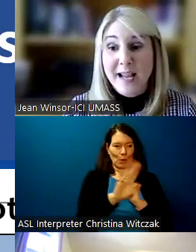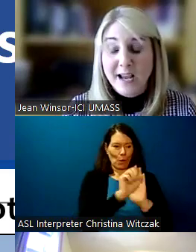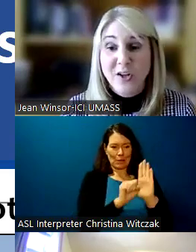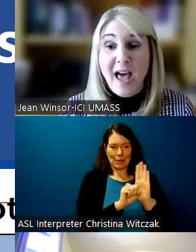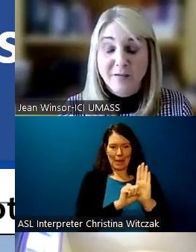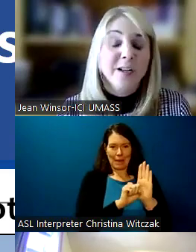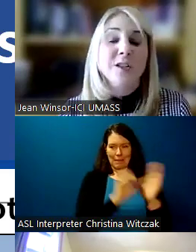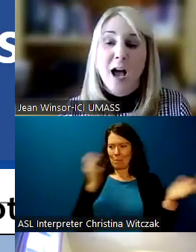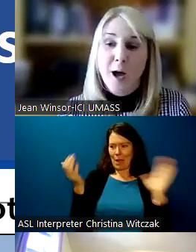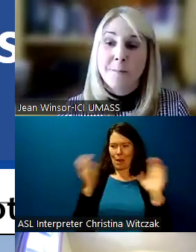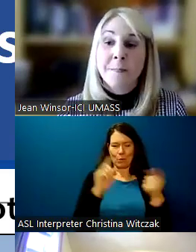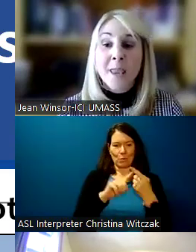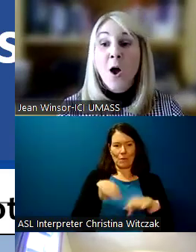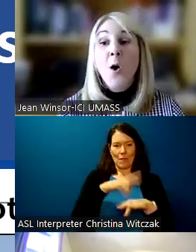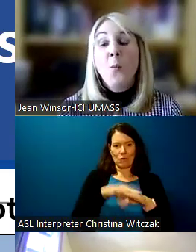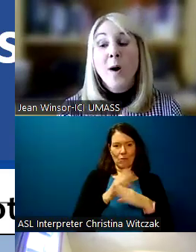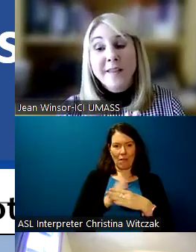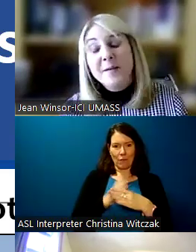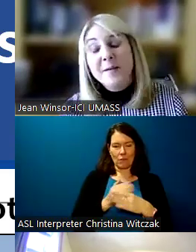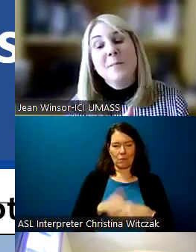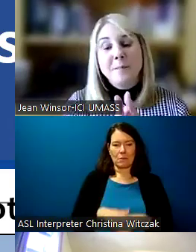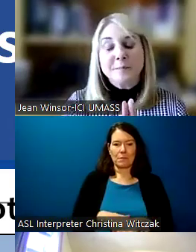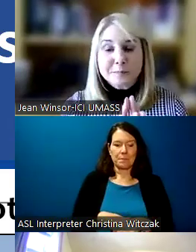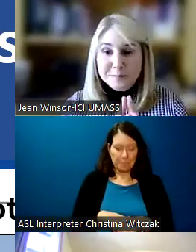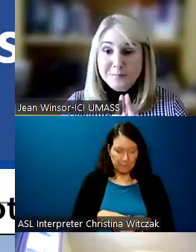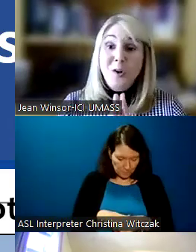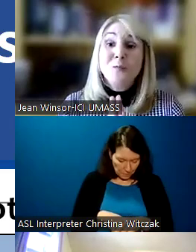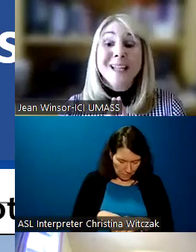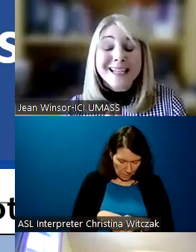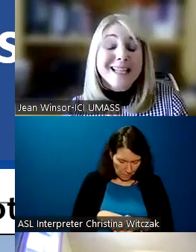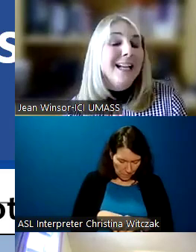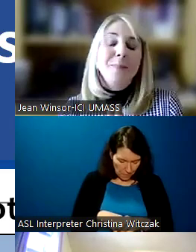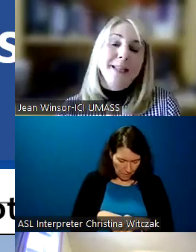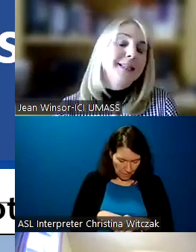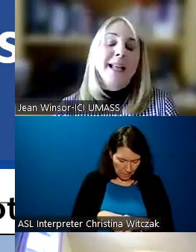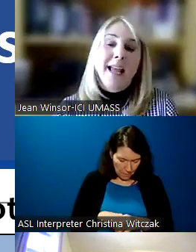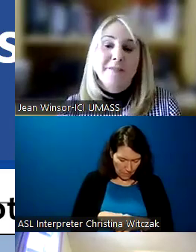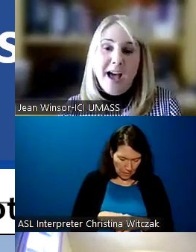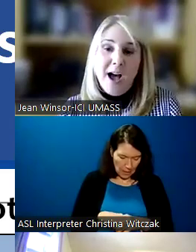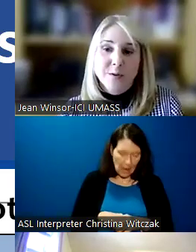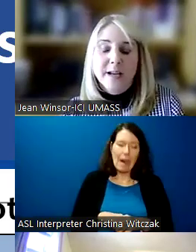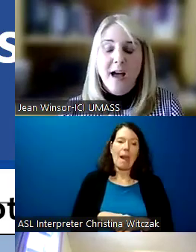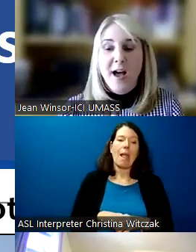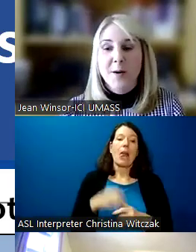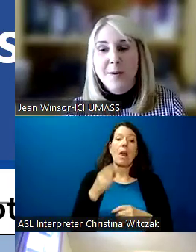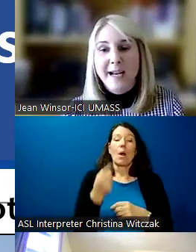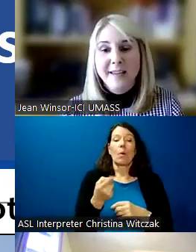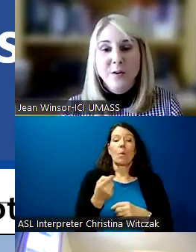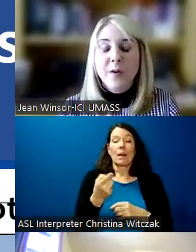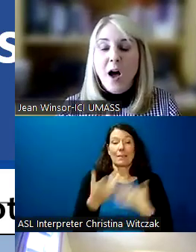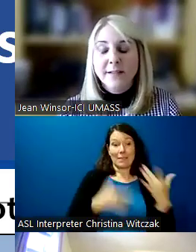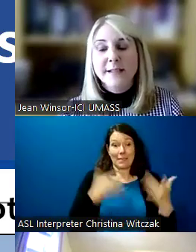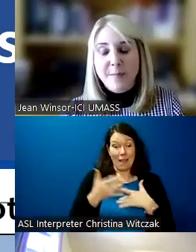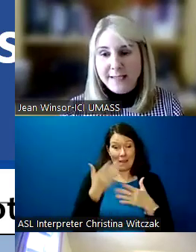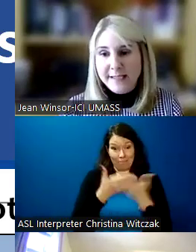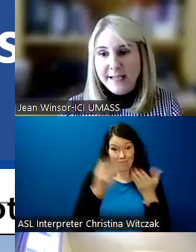to the national average. One of the really exciting pieces that I have found, and I think